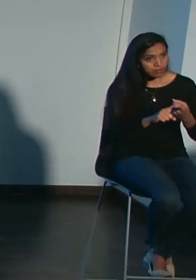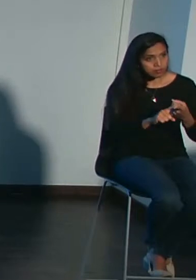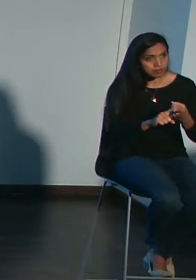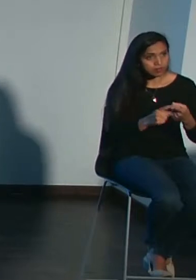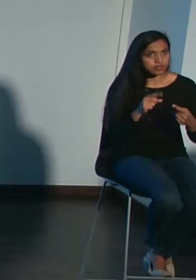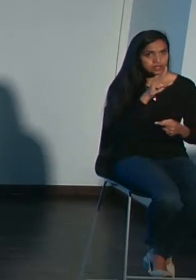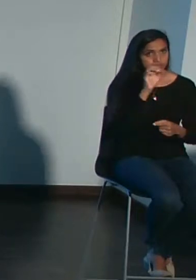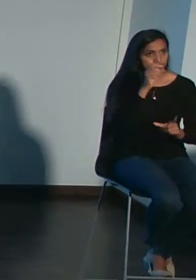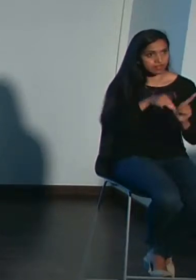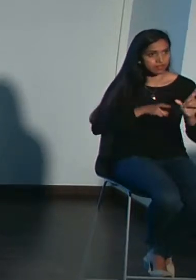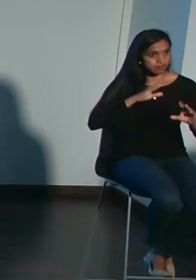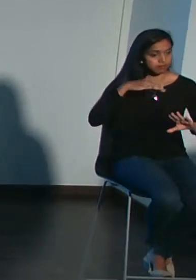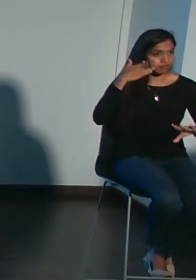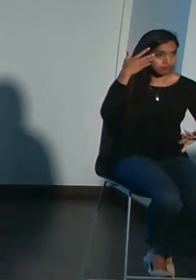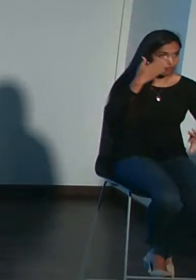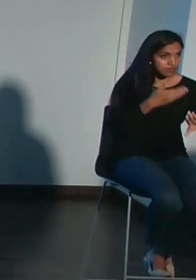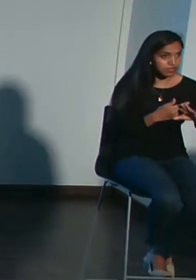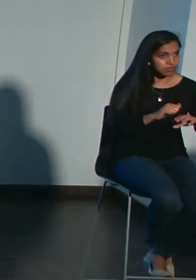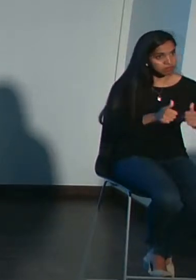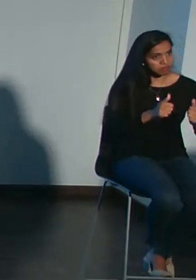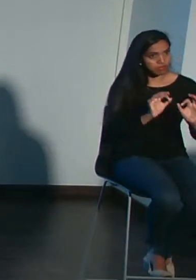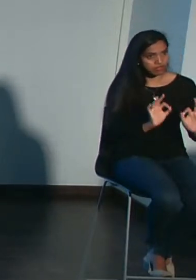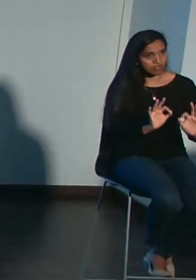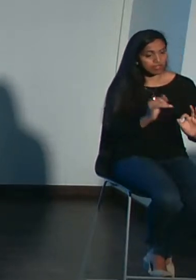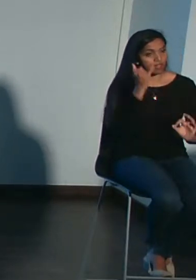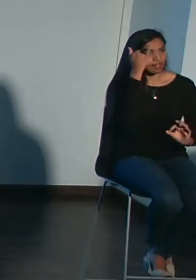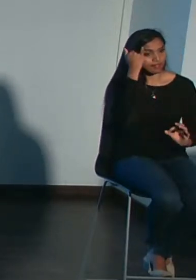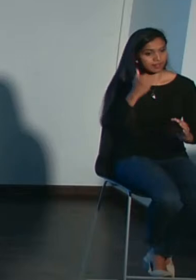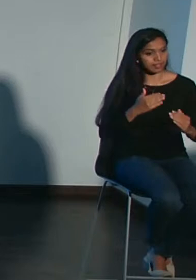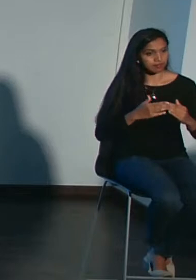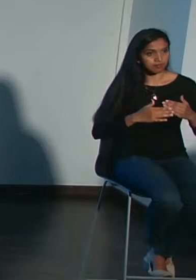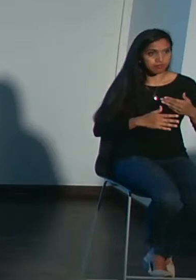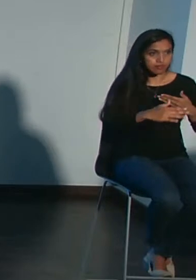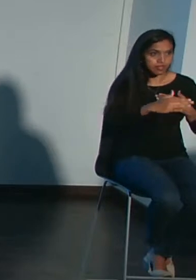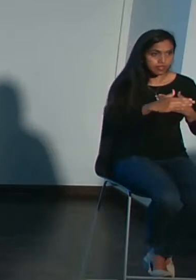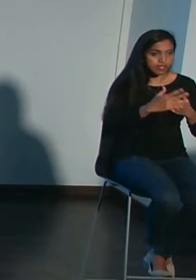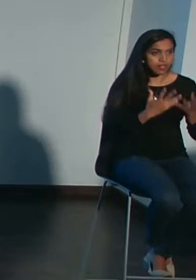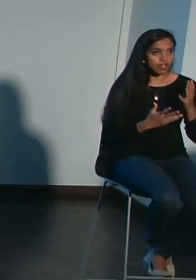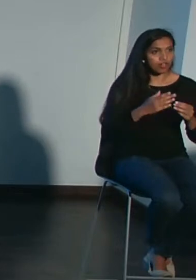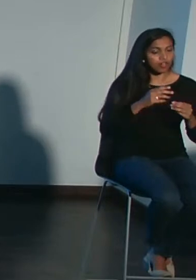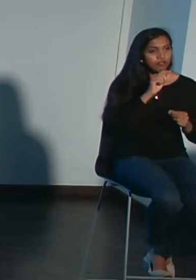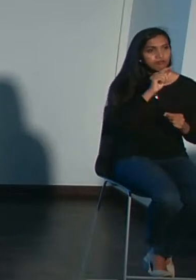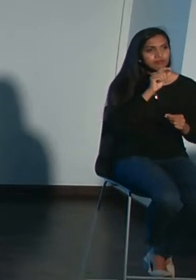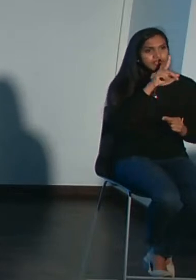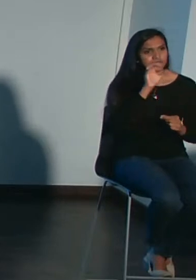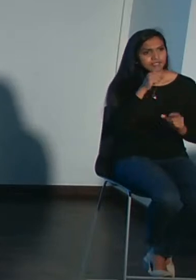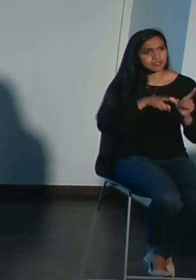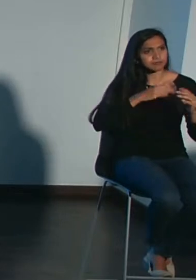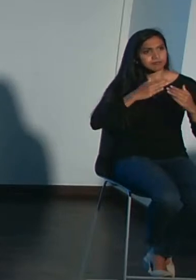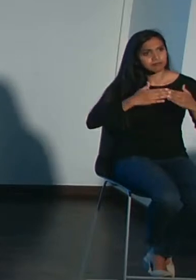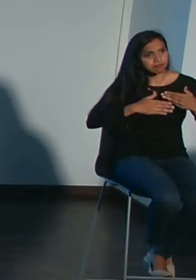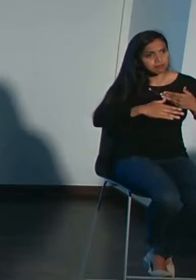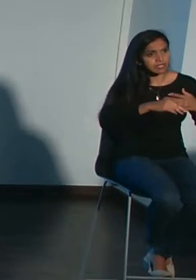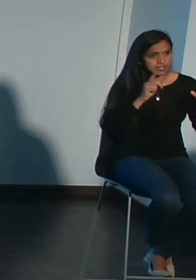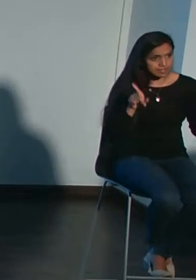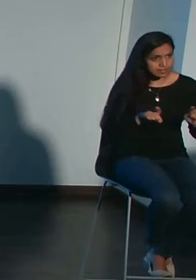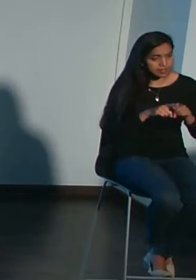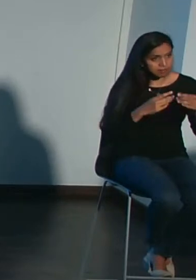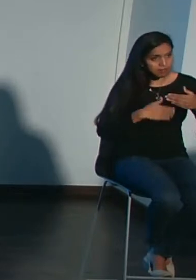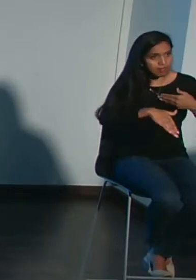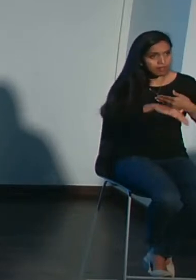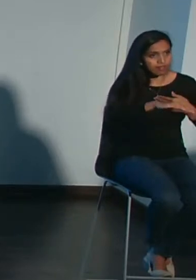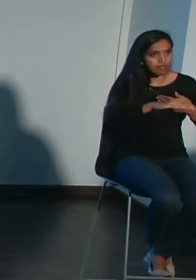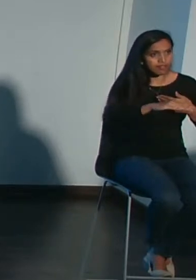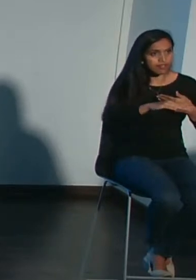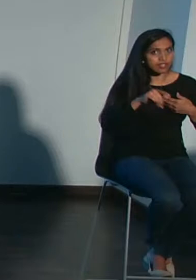it's a certain idea of the same thing, maybe in 20 years, it's a different idea of the same thing, and this is something that lots of